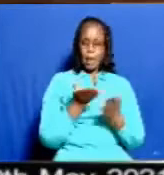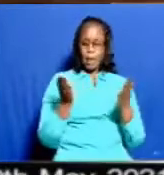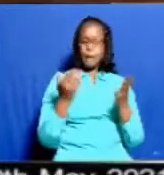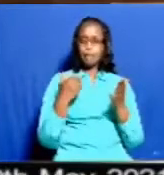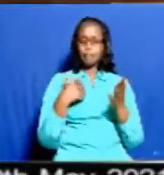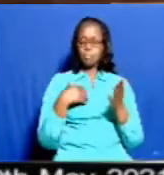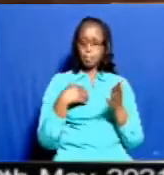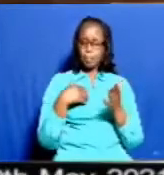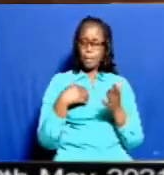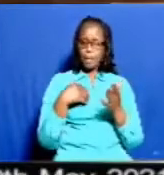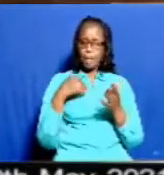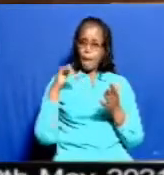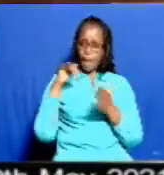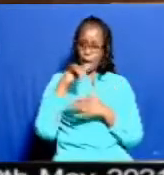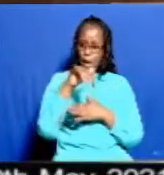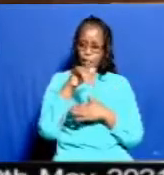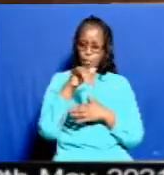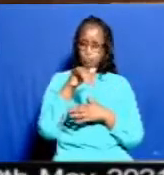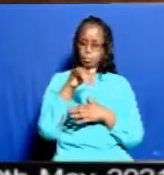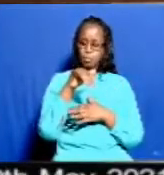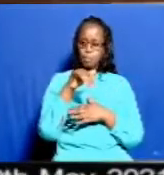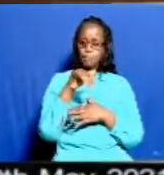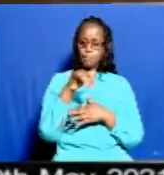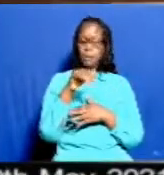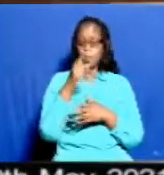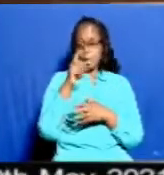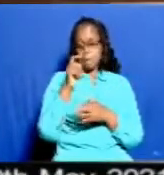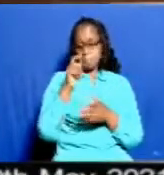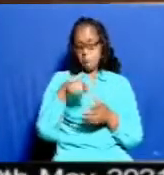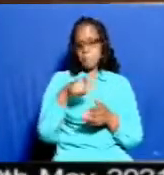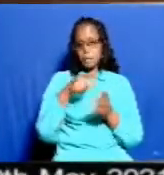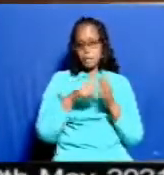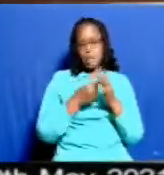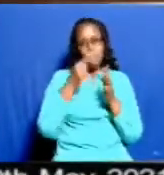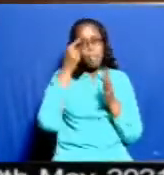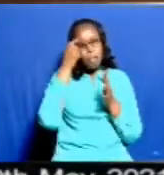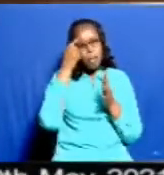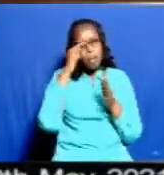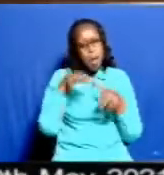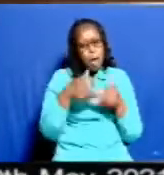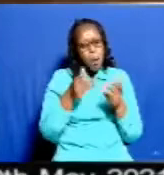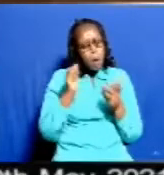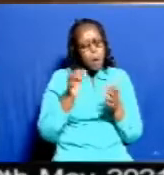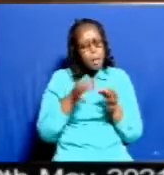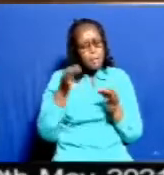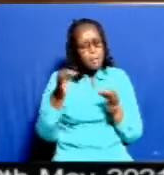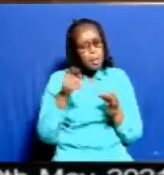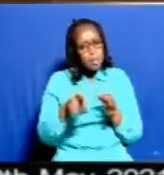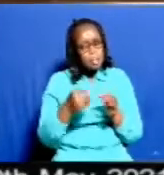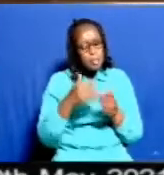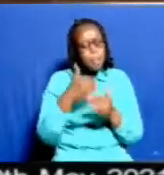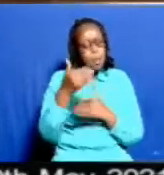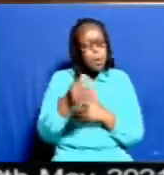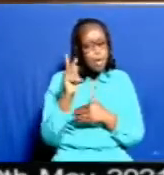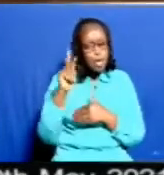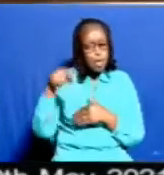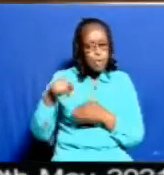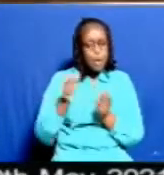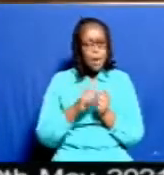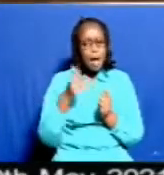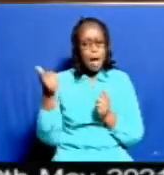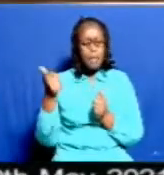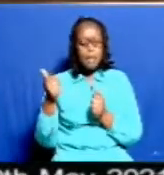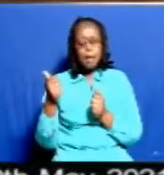and maybe we should even be thinking of how we extend this to beyond Kenya Airways, to other airlines and other businesses,